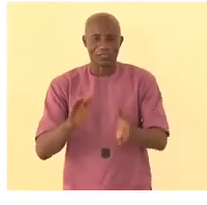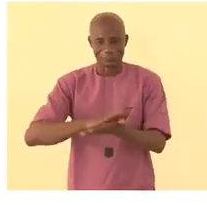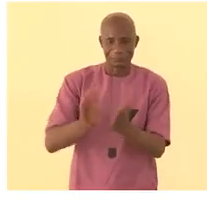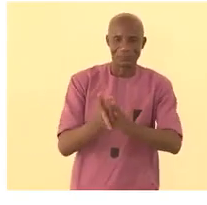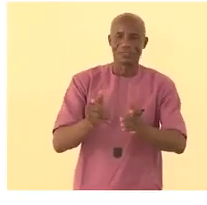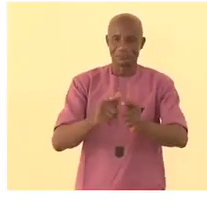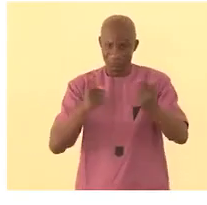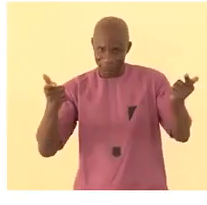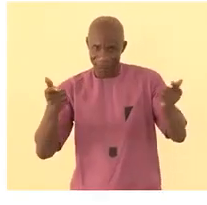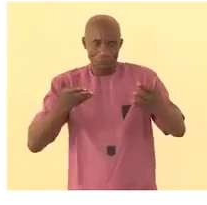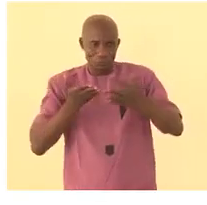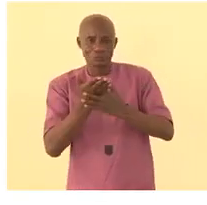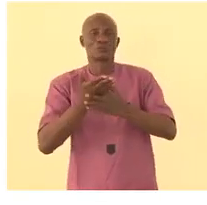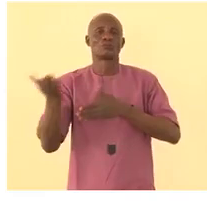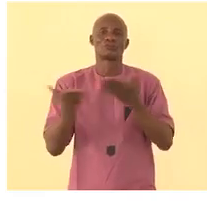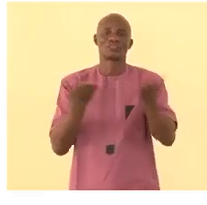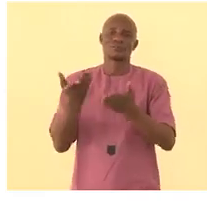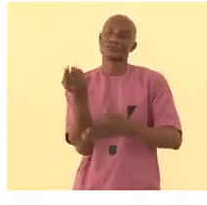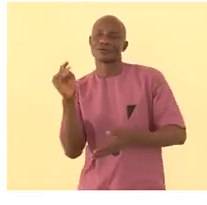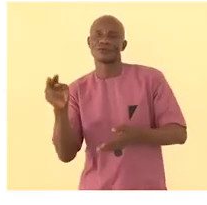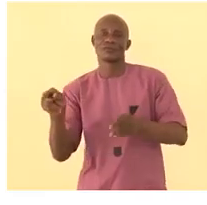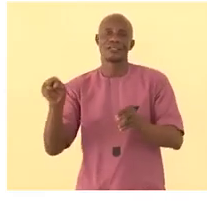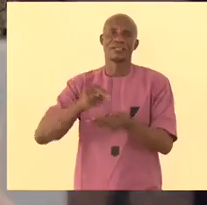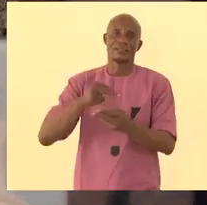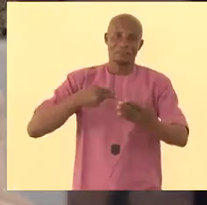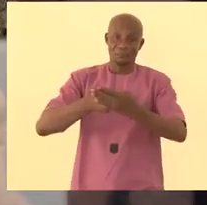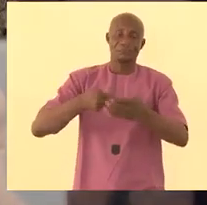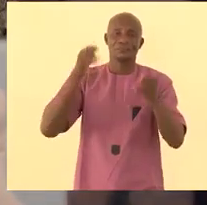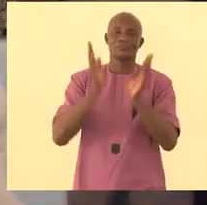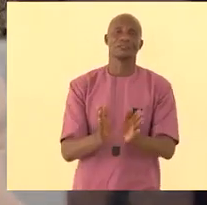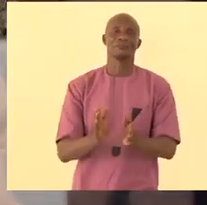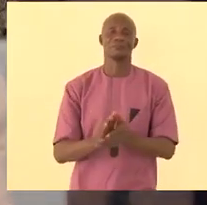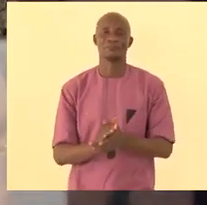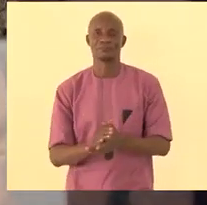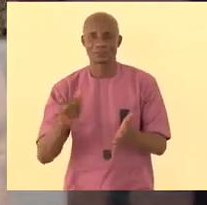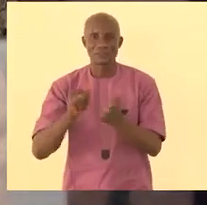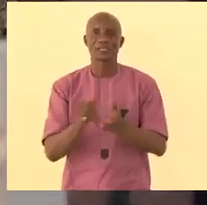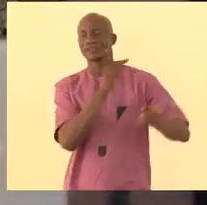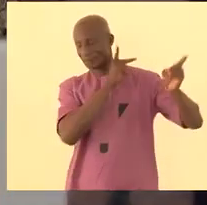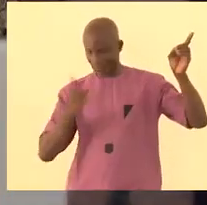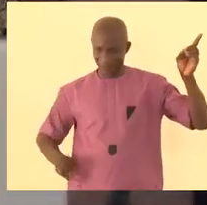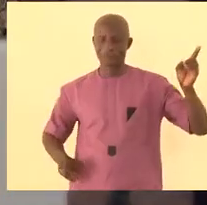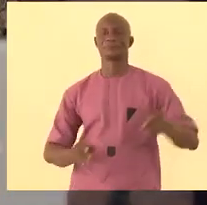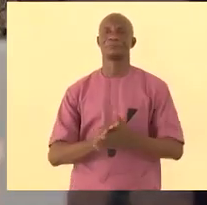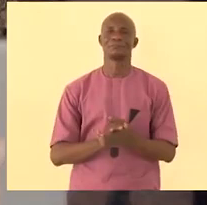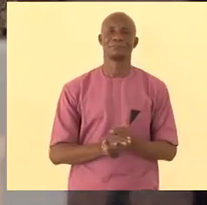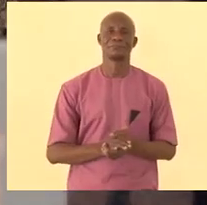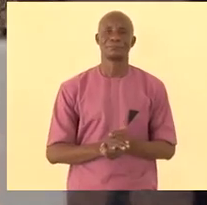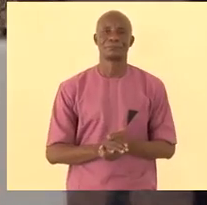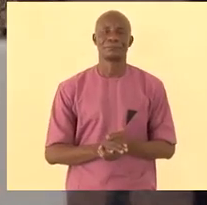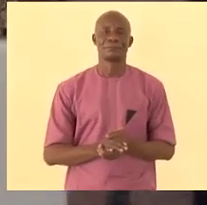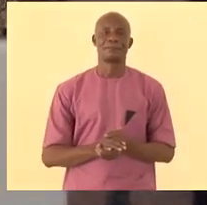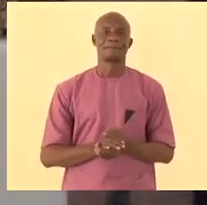become great through service of neighbor. That is the kingdom we have been called to be a part of.